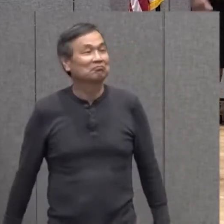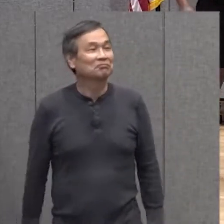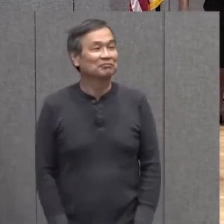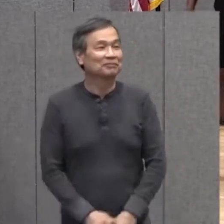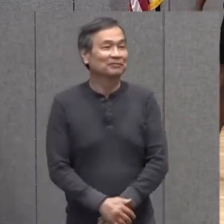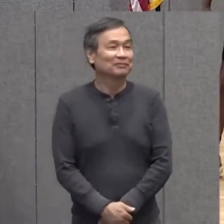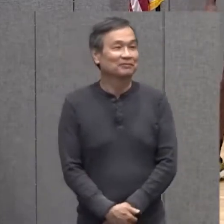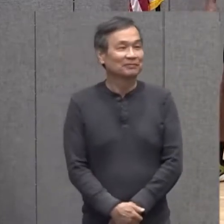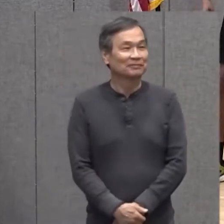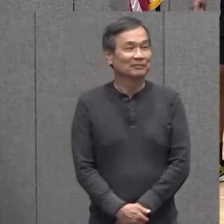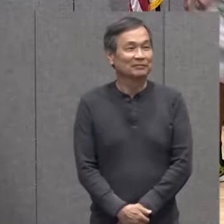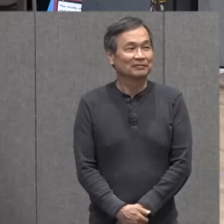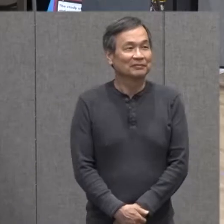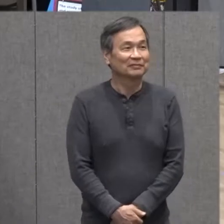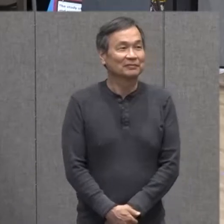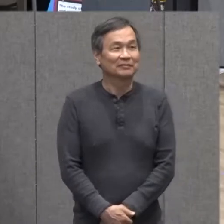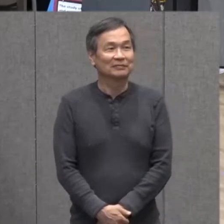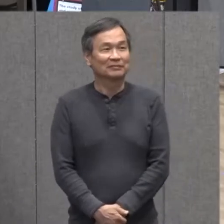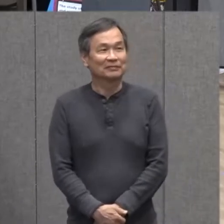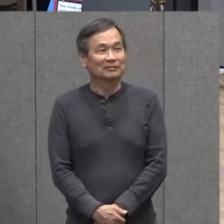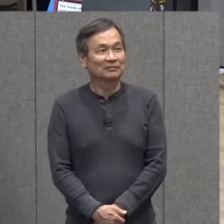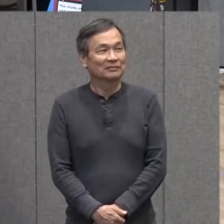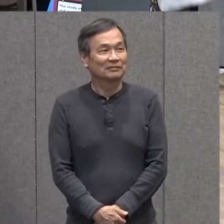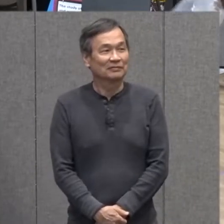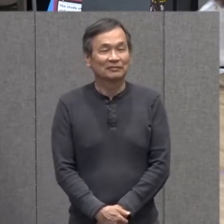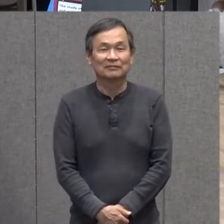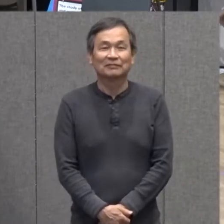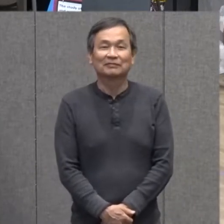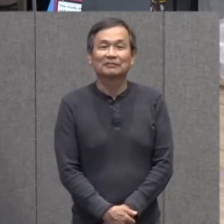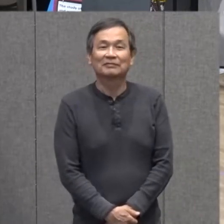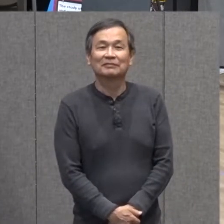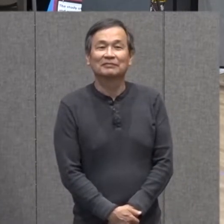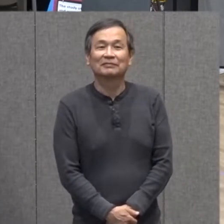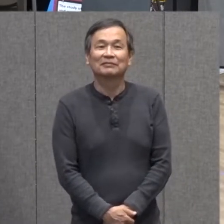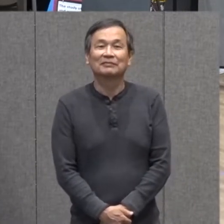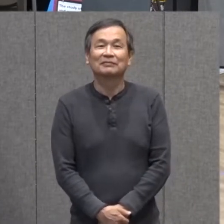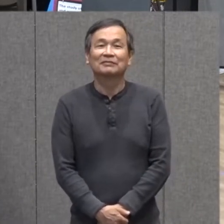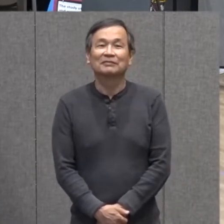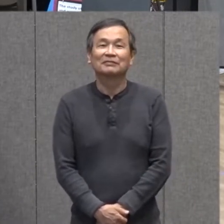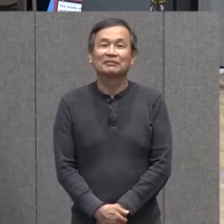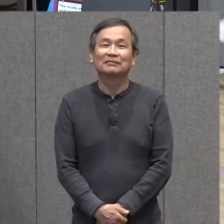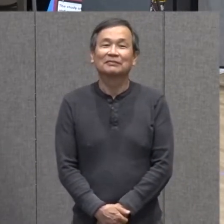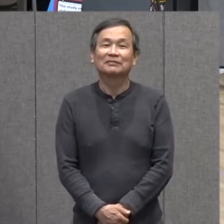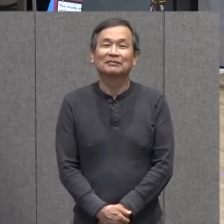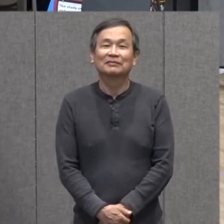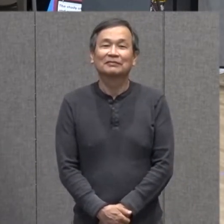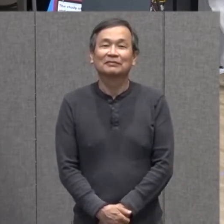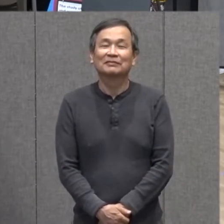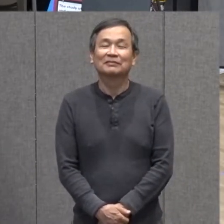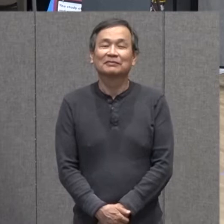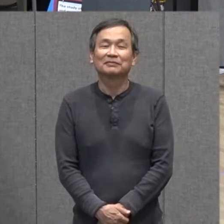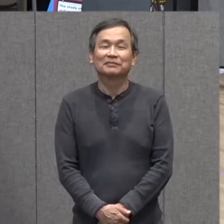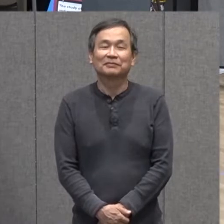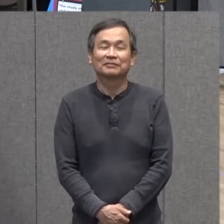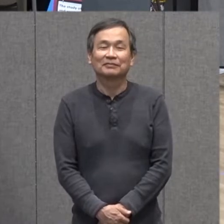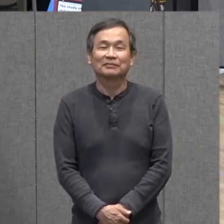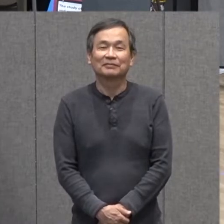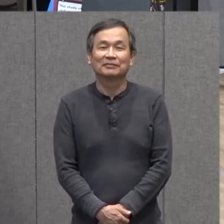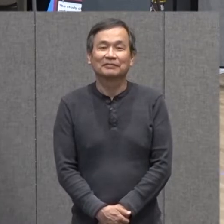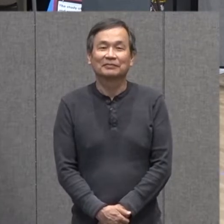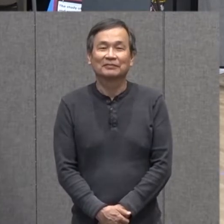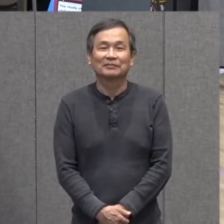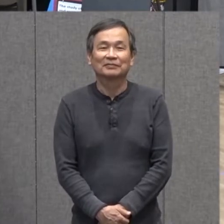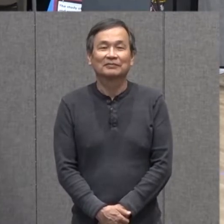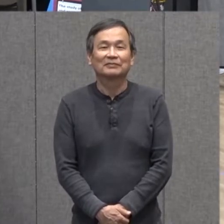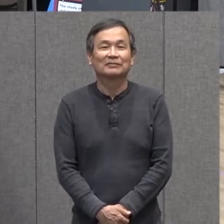en un nivel bien bajo. Por la cintura la tiramos cruzando nuestro cuerpo y la ganamos en un nivel alto al otro lado de